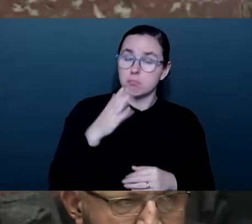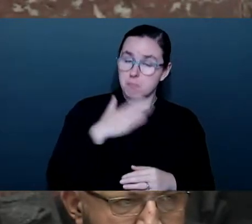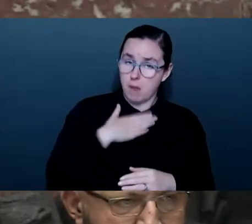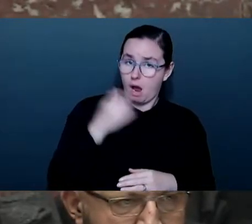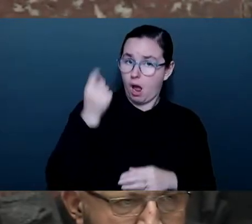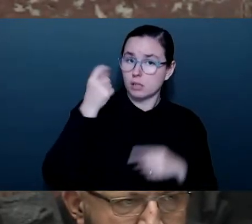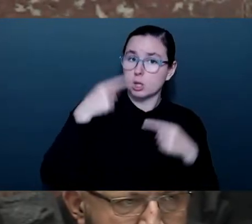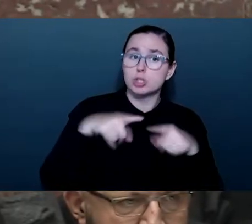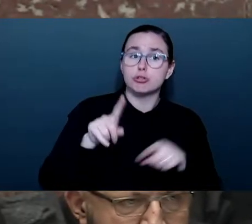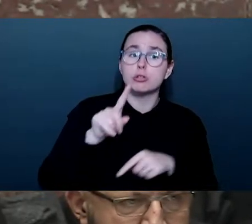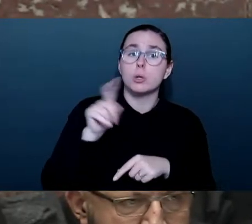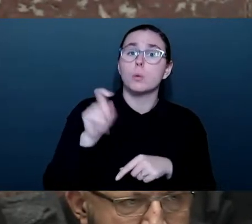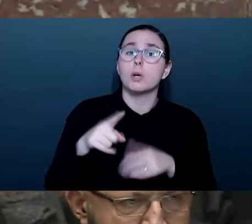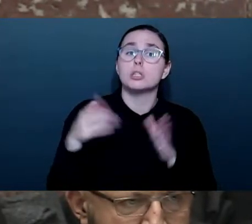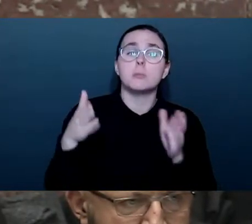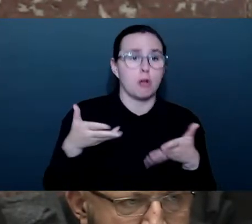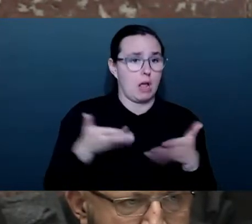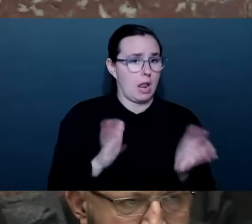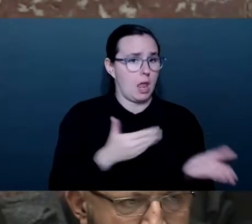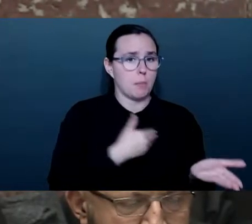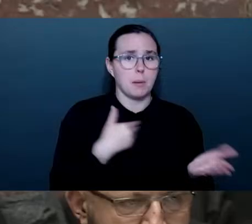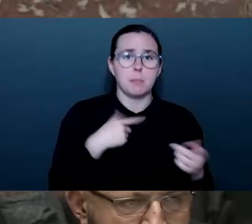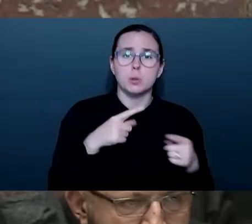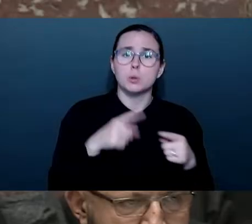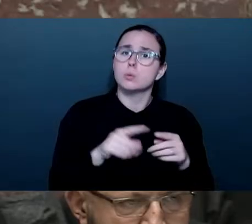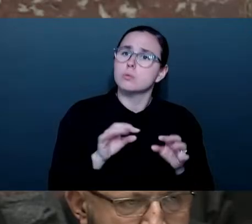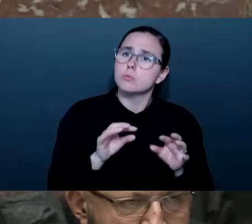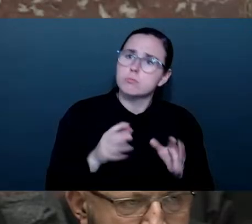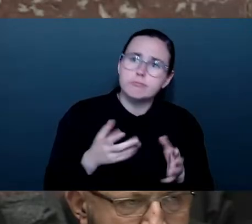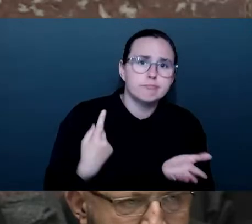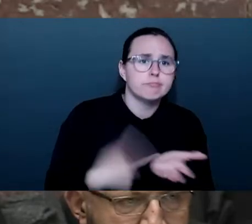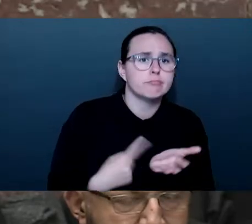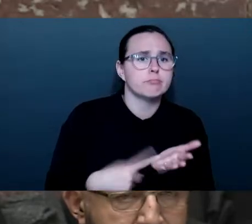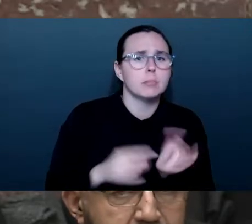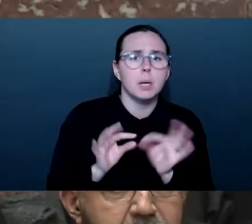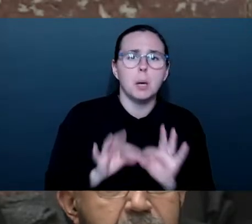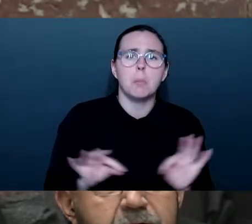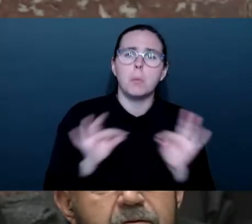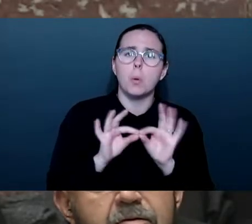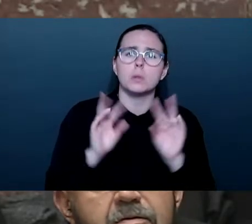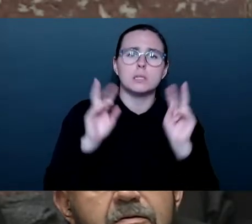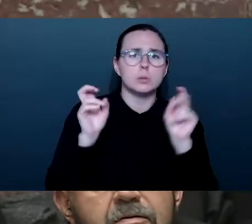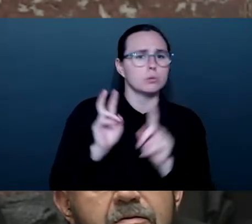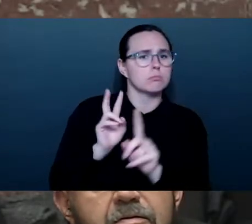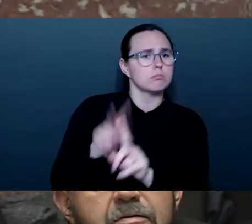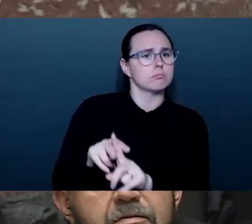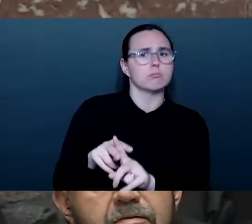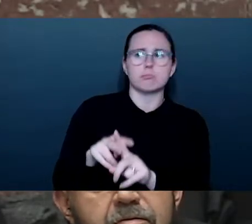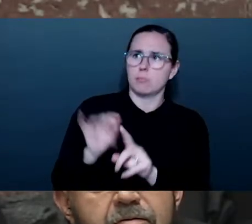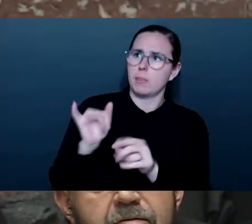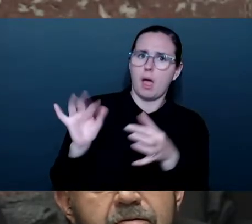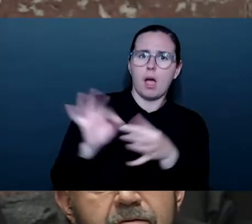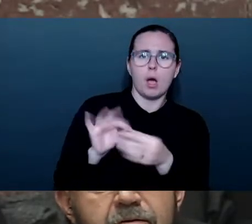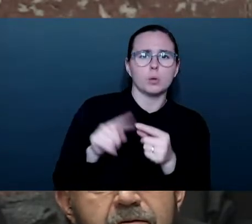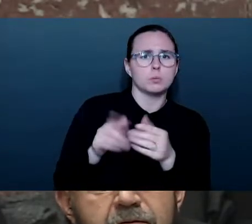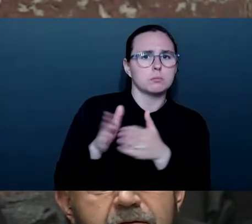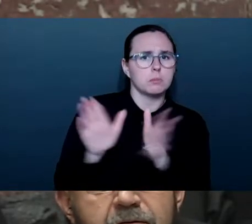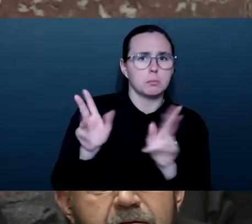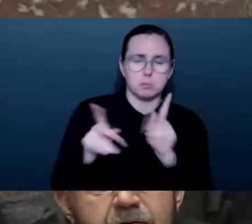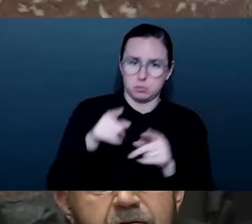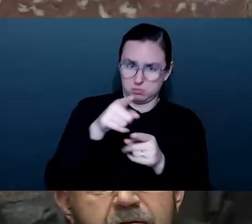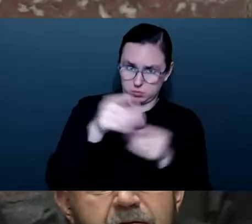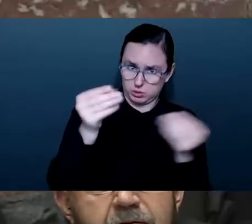and important matters to the public of British Columbia. Is it the Speaker's ruling that if you've had a